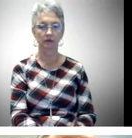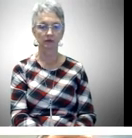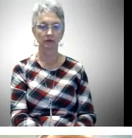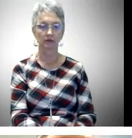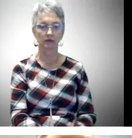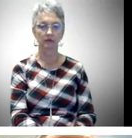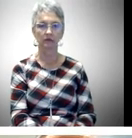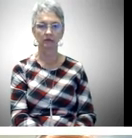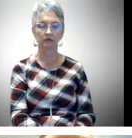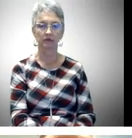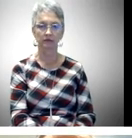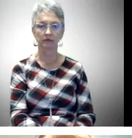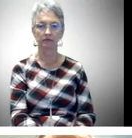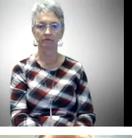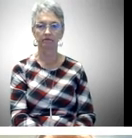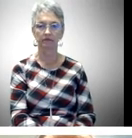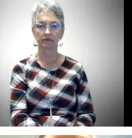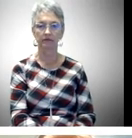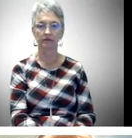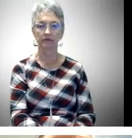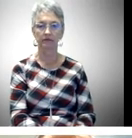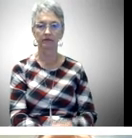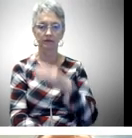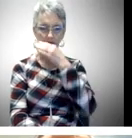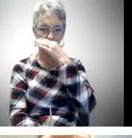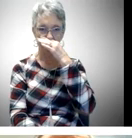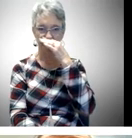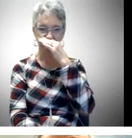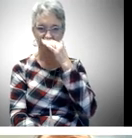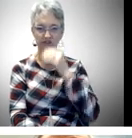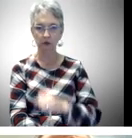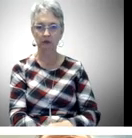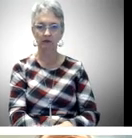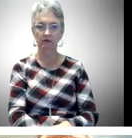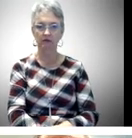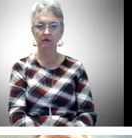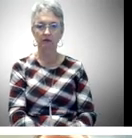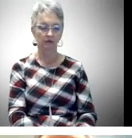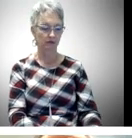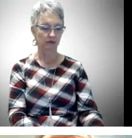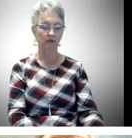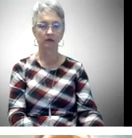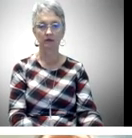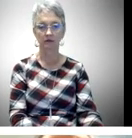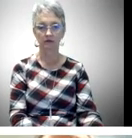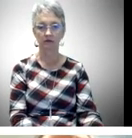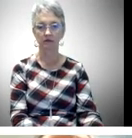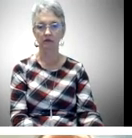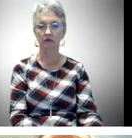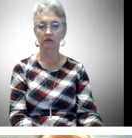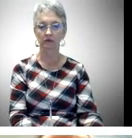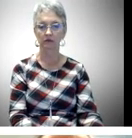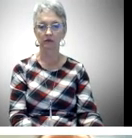supported decision-making agreement, and the person with a disability or the supporter can terminate it at any time. Or when they enter the